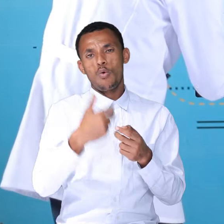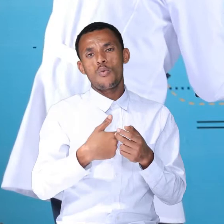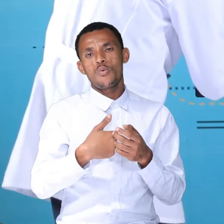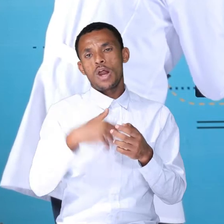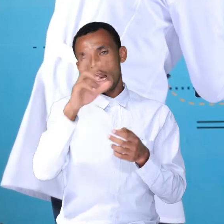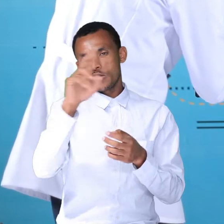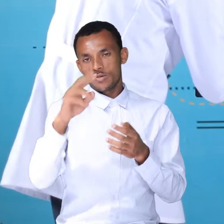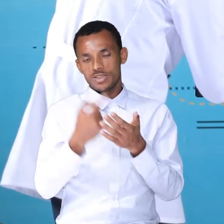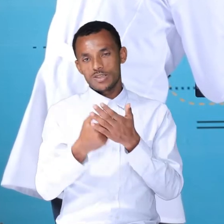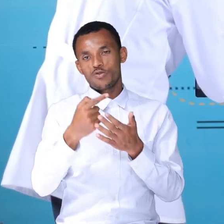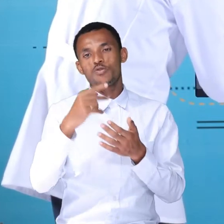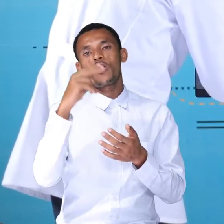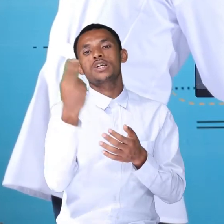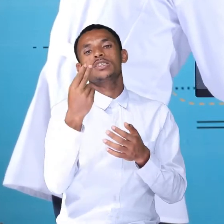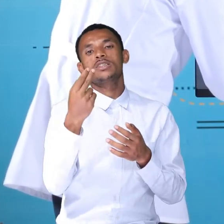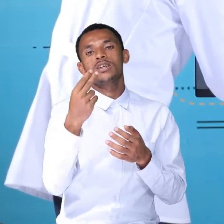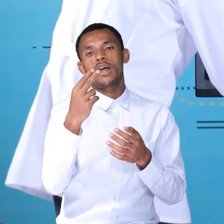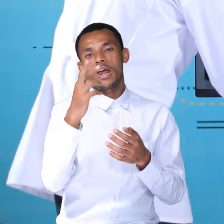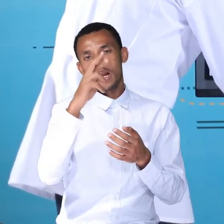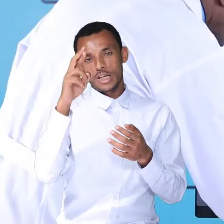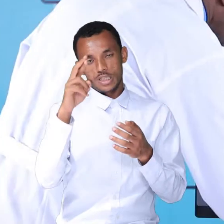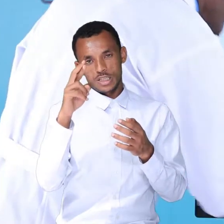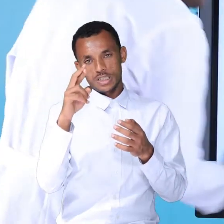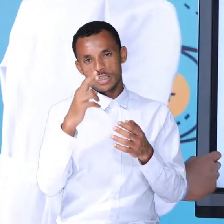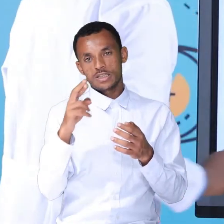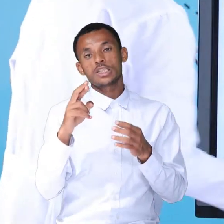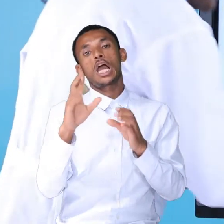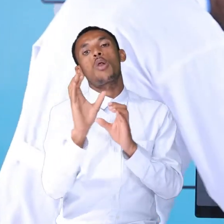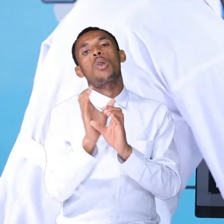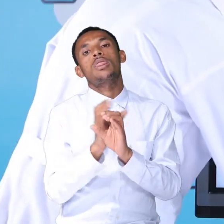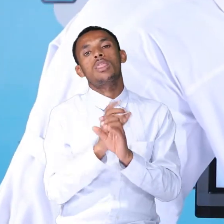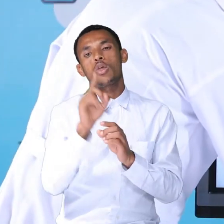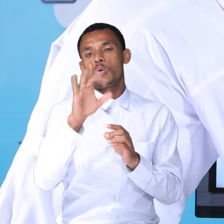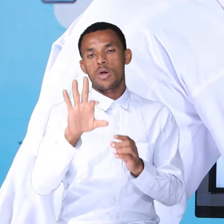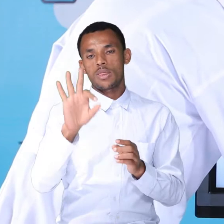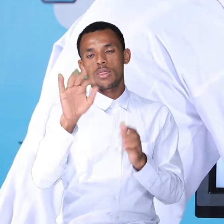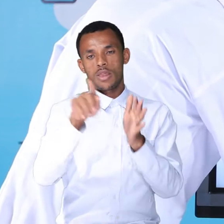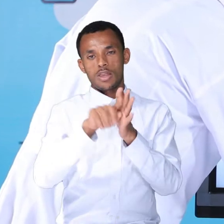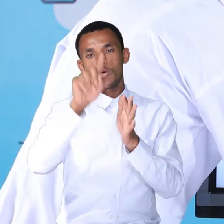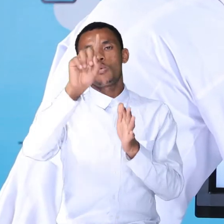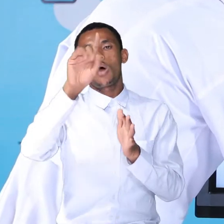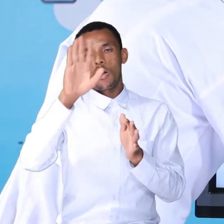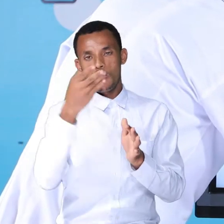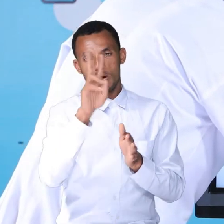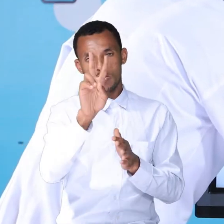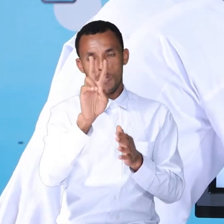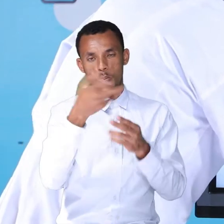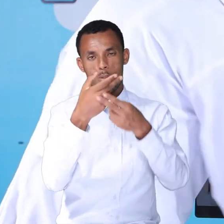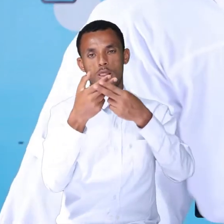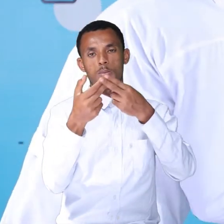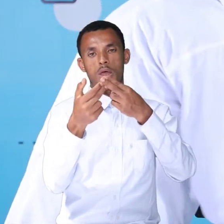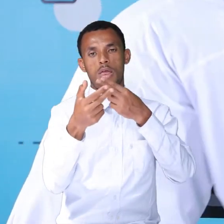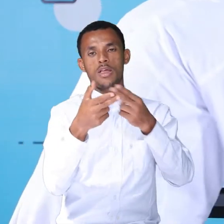the range of this function. Range could be calculated. You have negative 1 over 2 multiplied